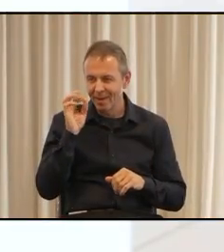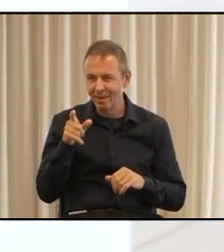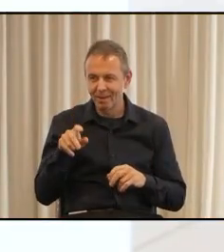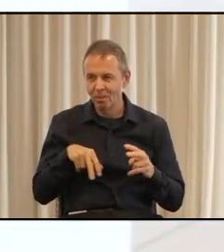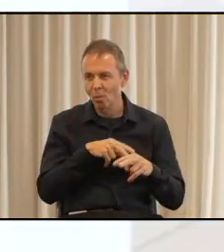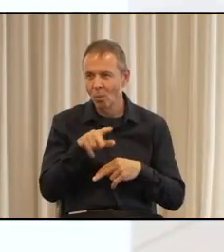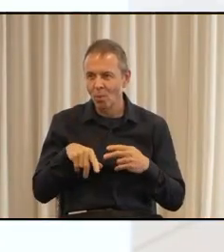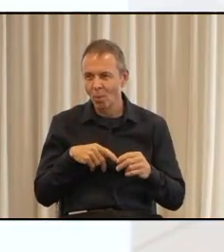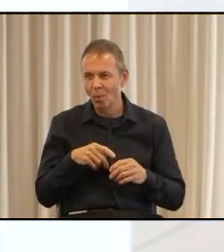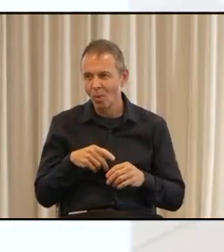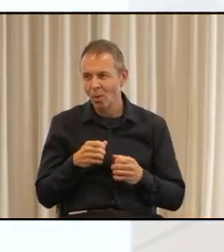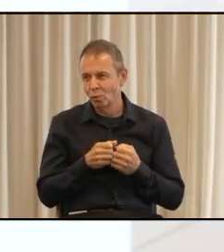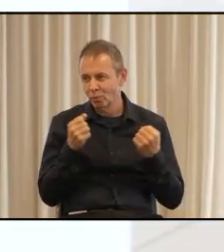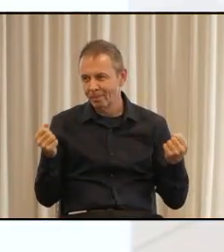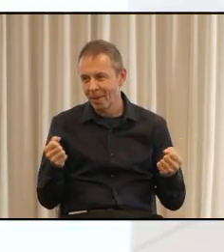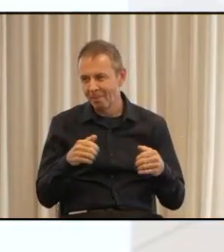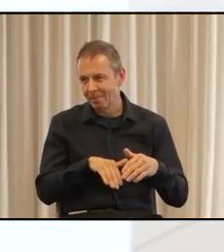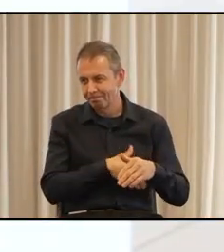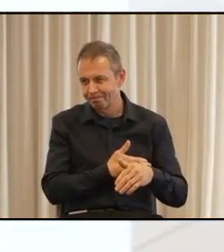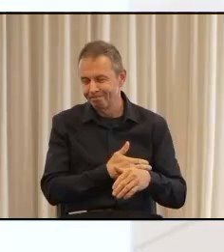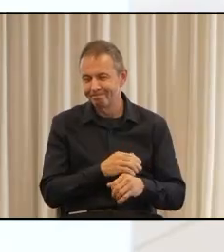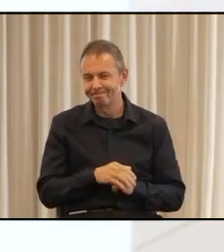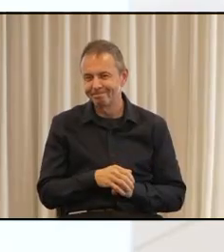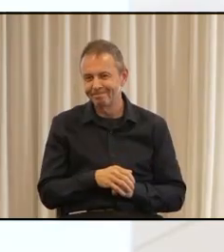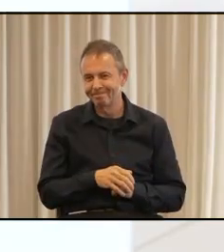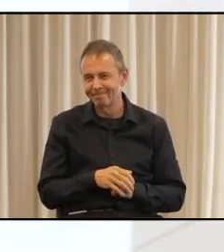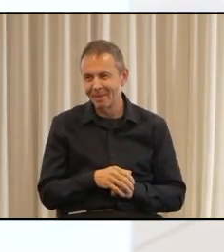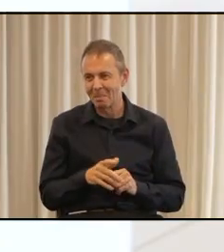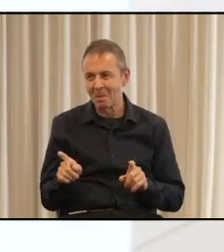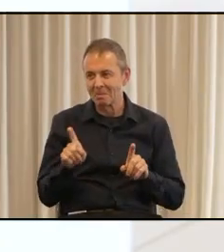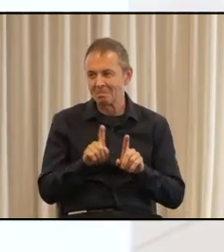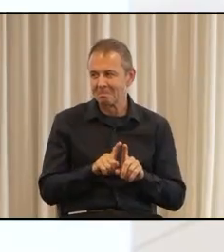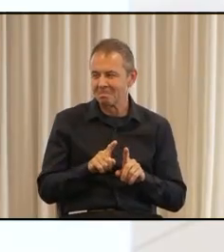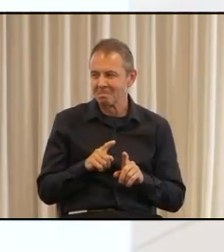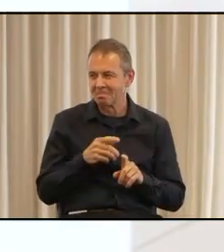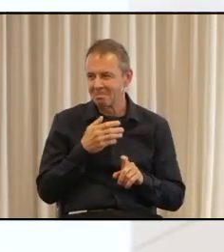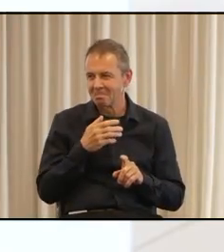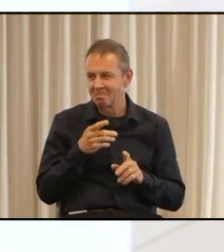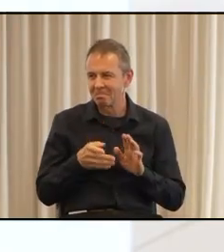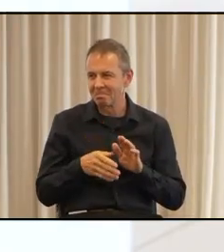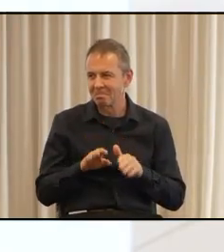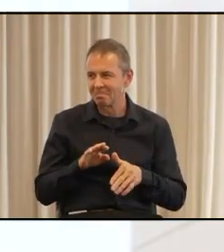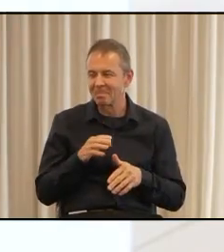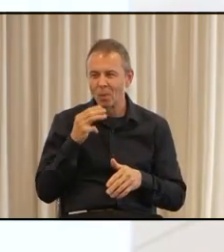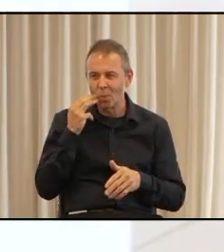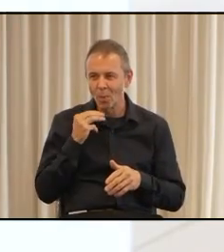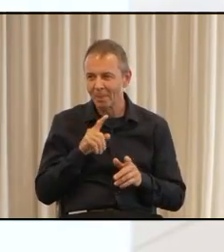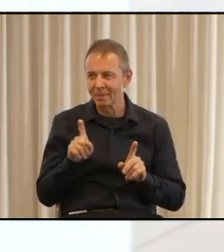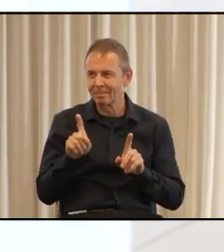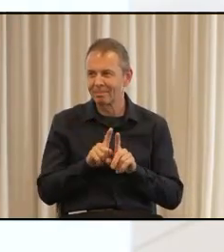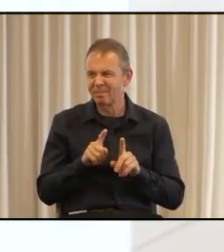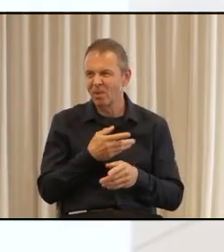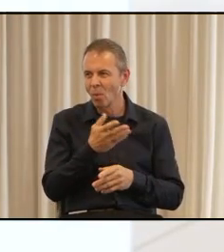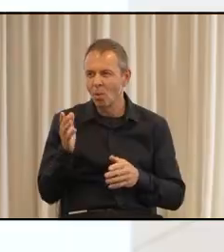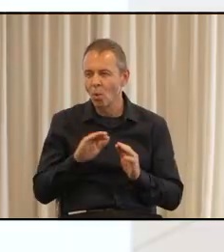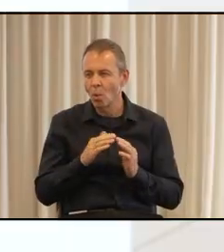with a newspaper, often with an attractive young lady with him, and so he's well known in